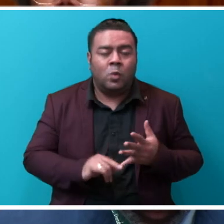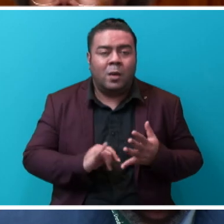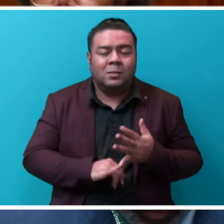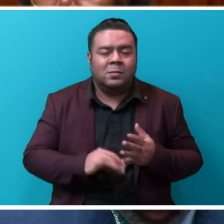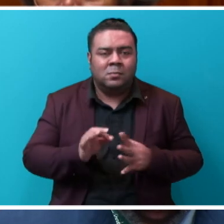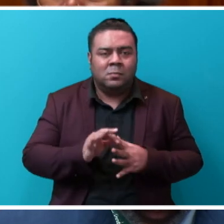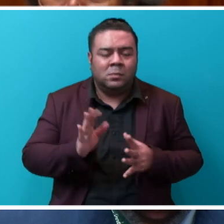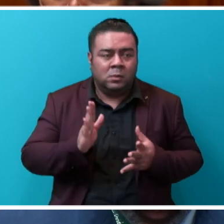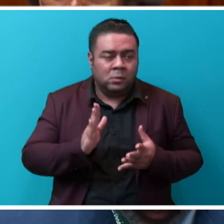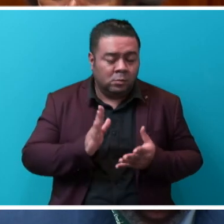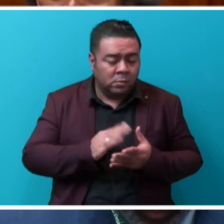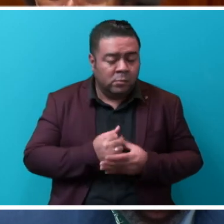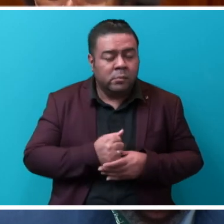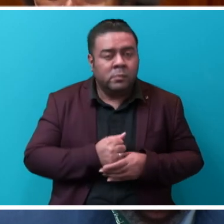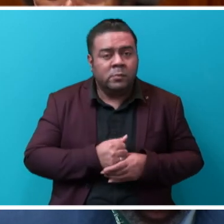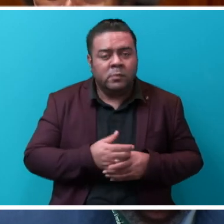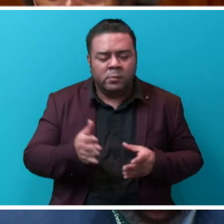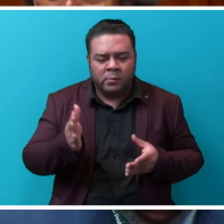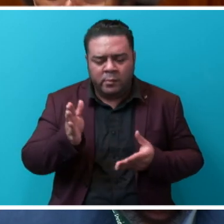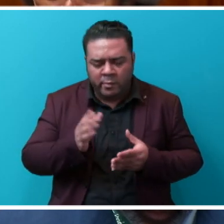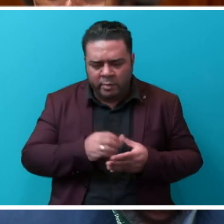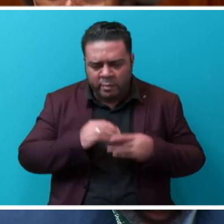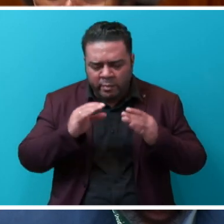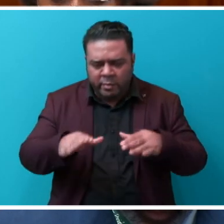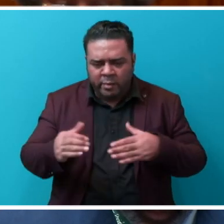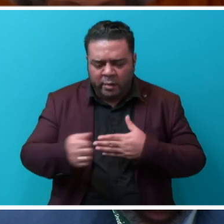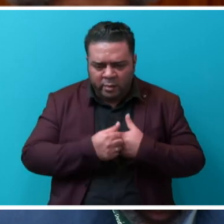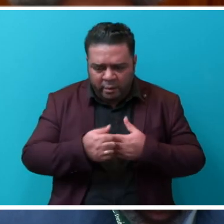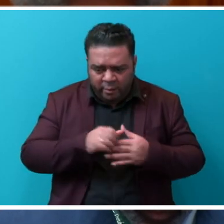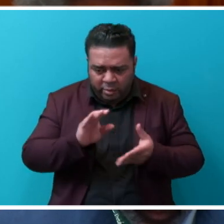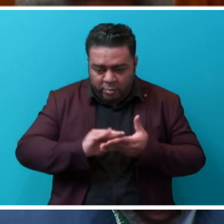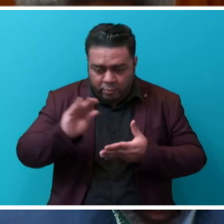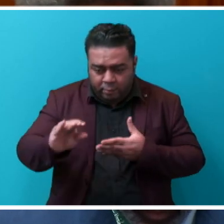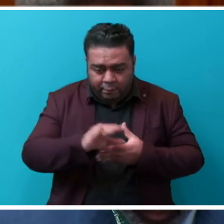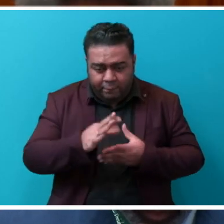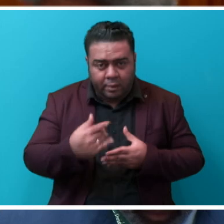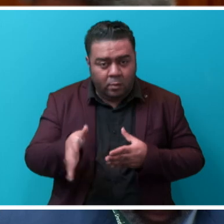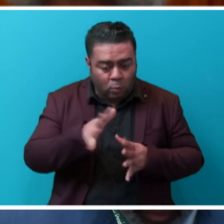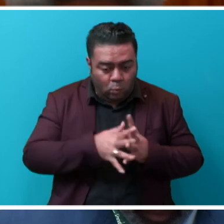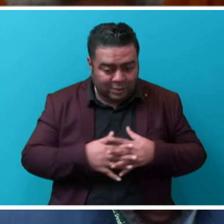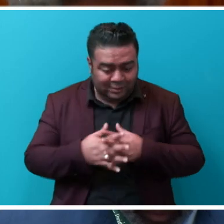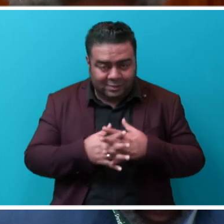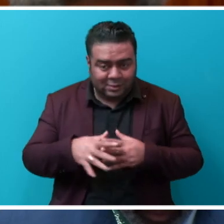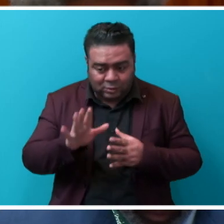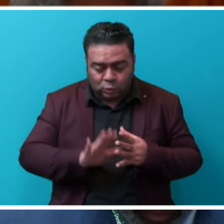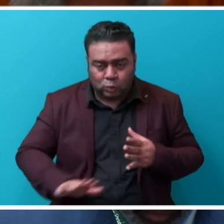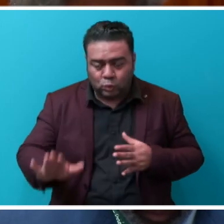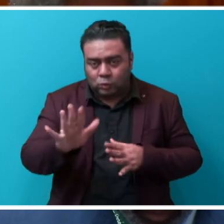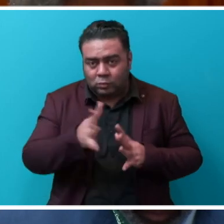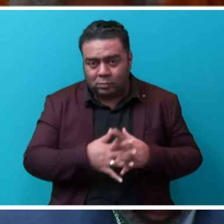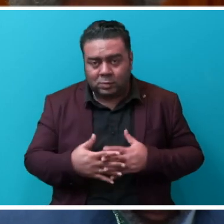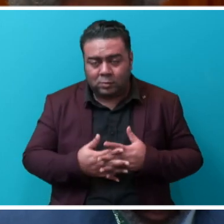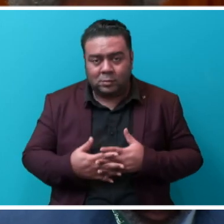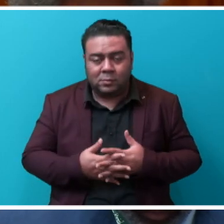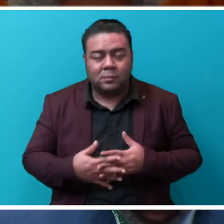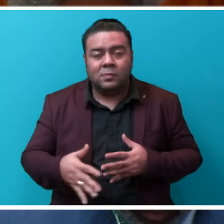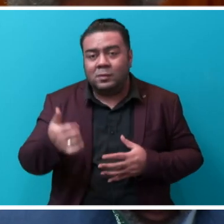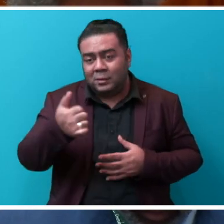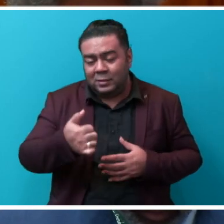Drive 2024 that was conducted along the west coast of the United States from the 6th